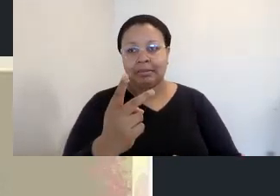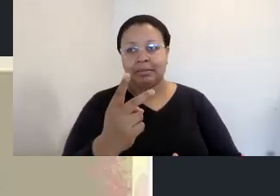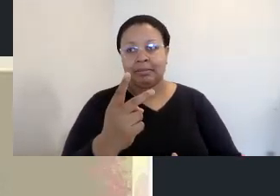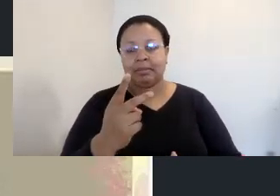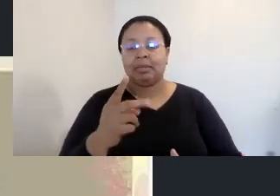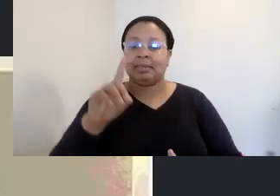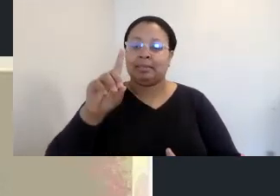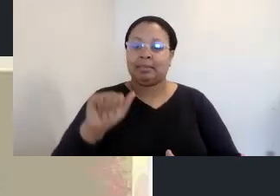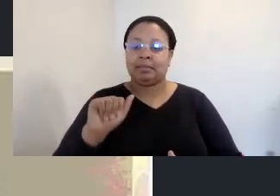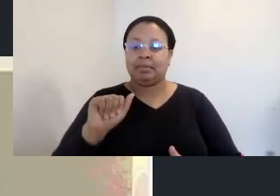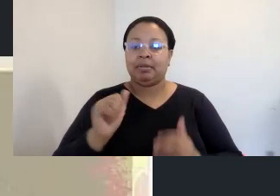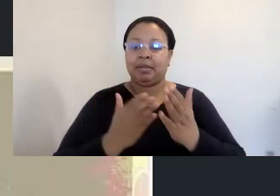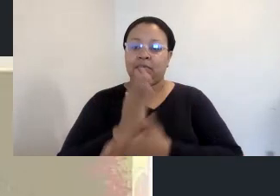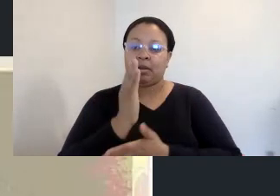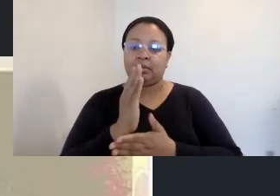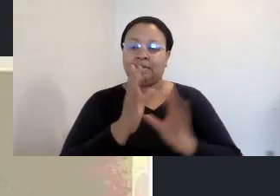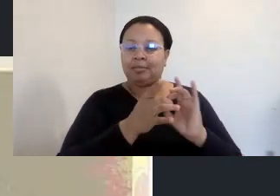disability rights related